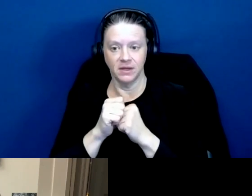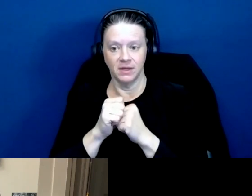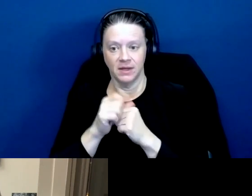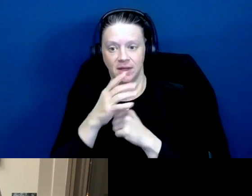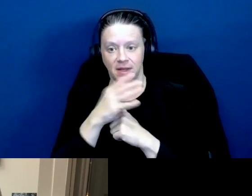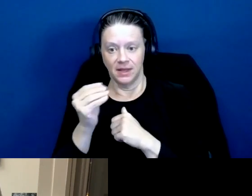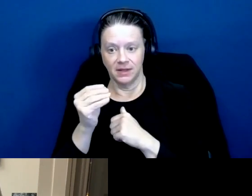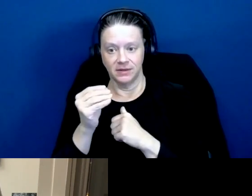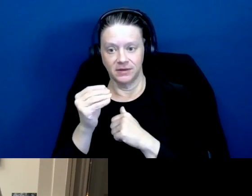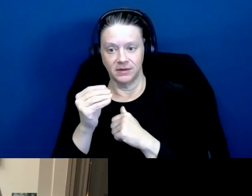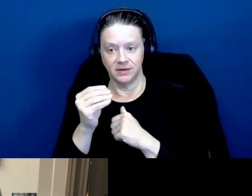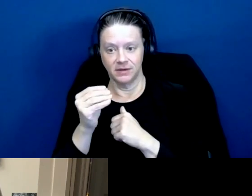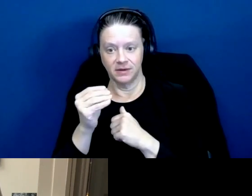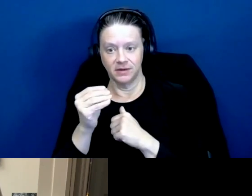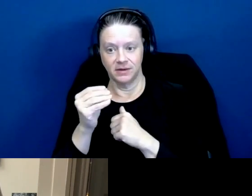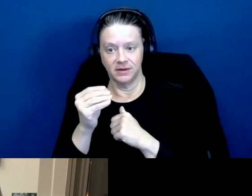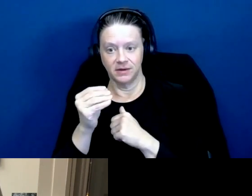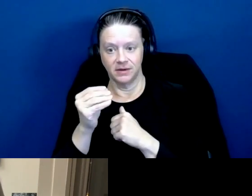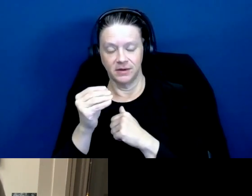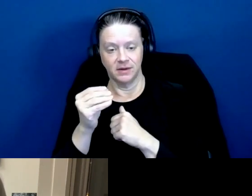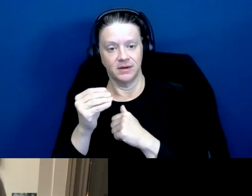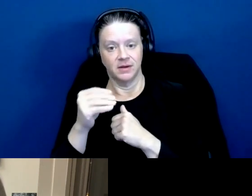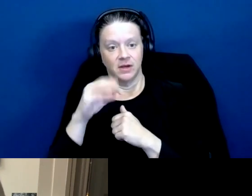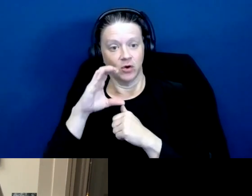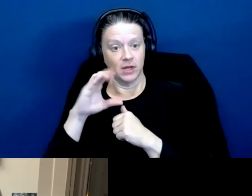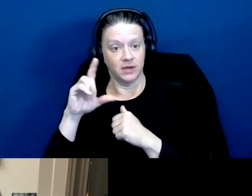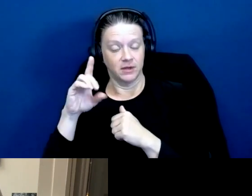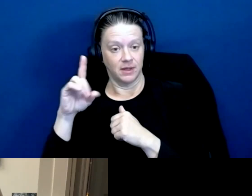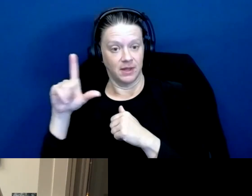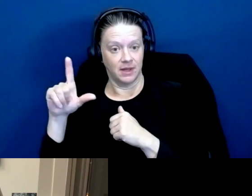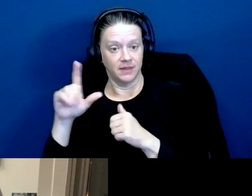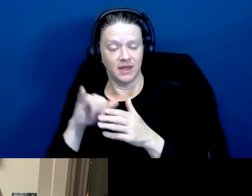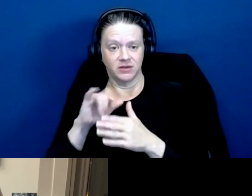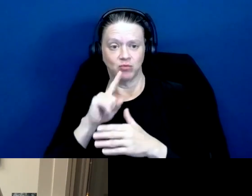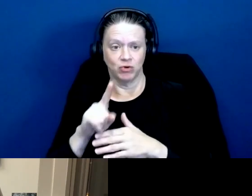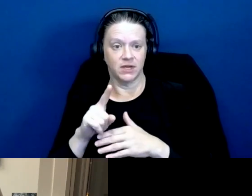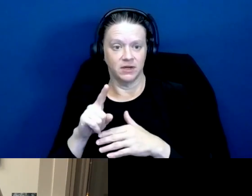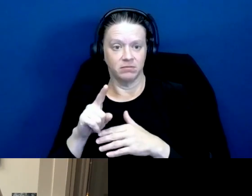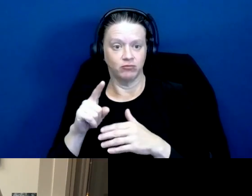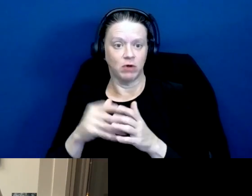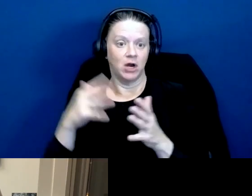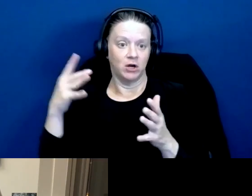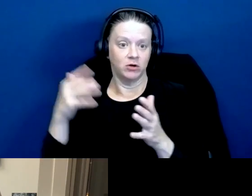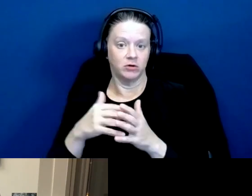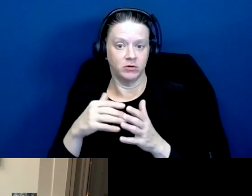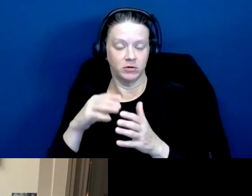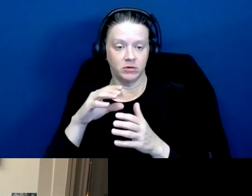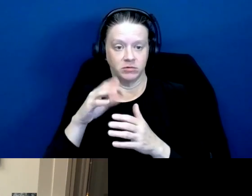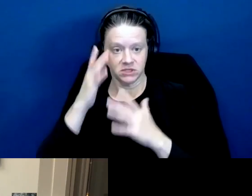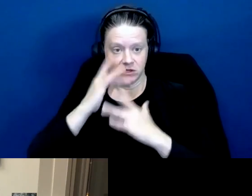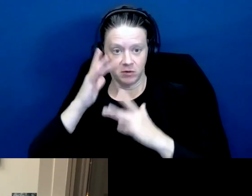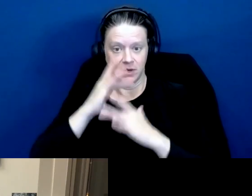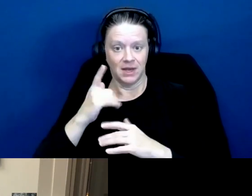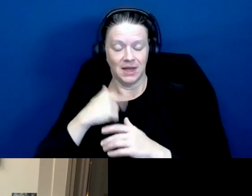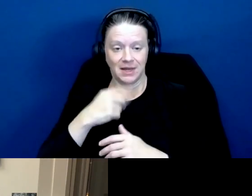again, because Cornelia de Lange is a pretty rare syndrome, I strongly doubt that anybody with